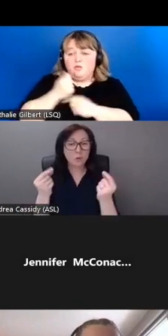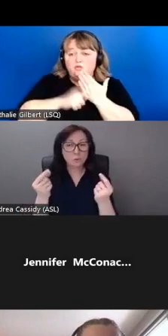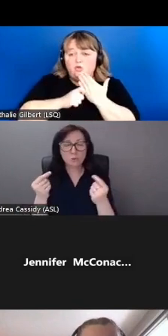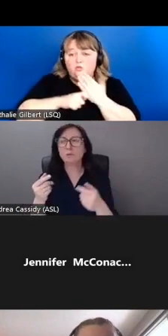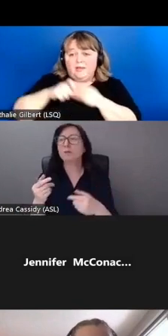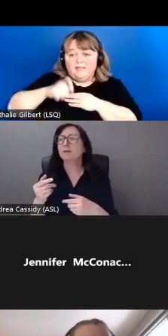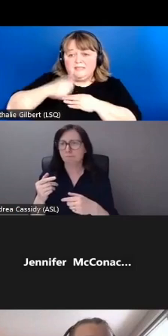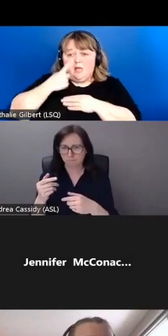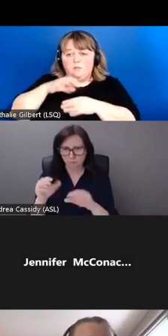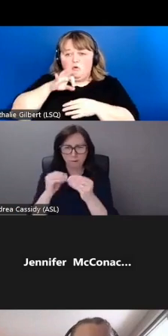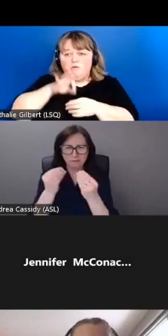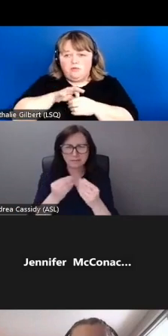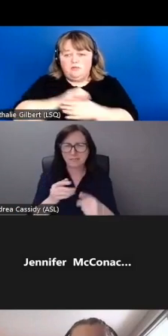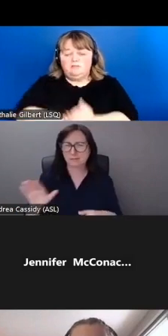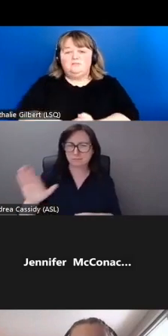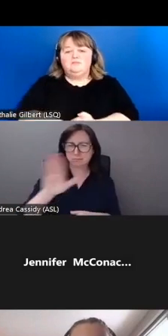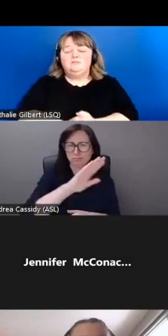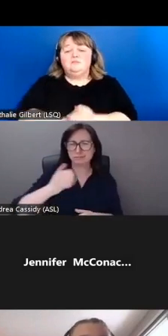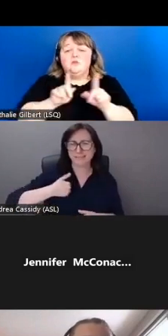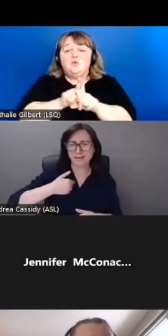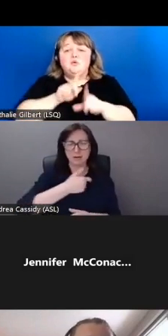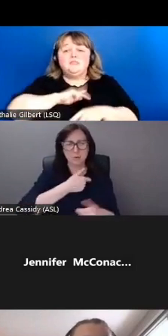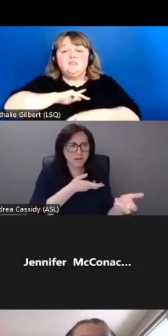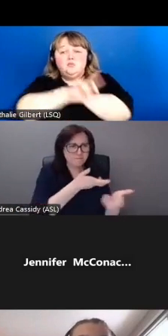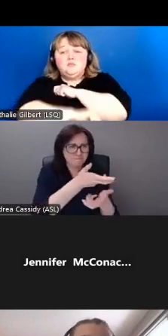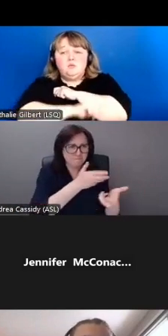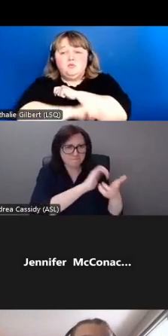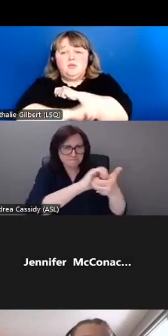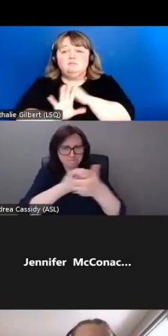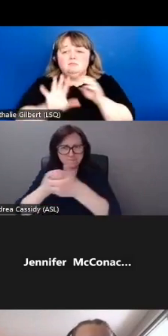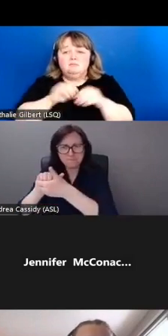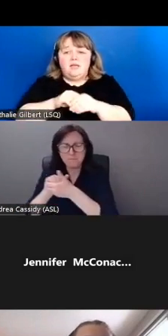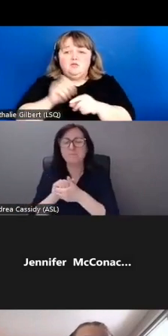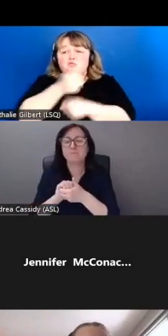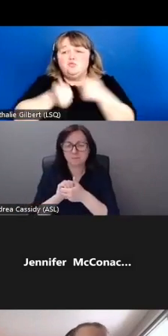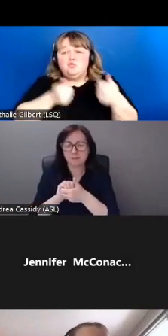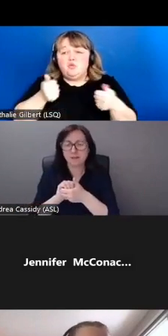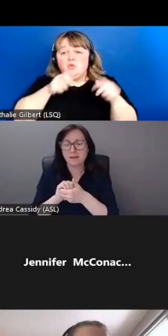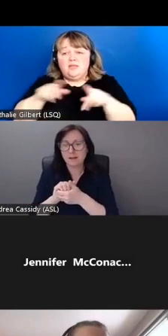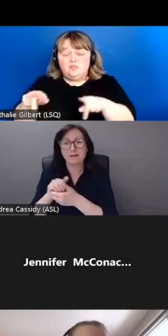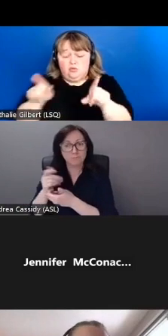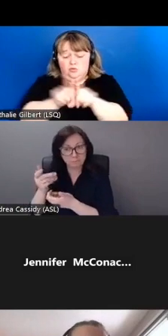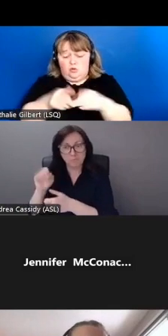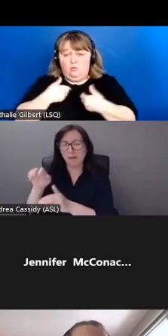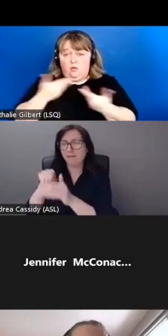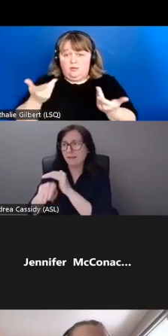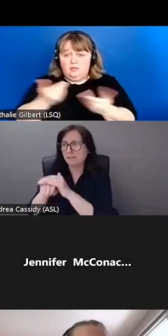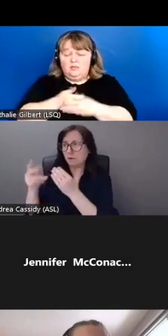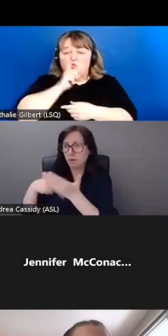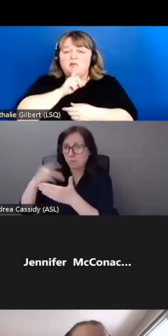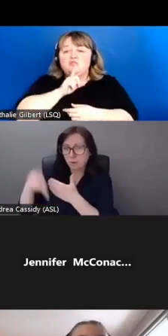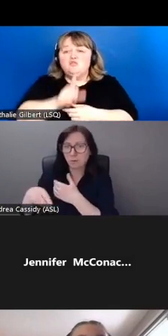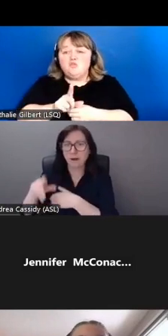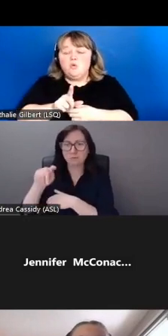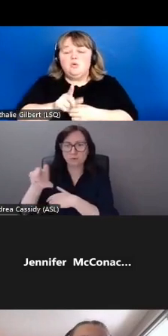with organizations all across the country to make sure that information about these accessibility programs